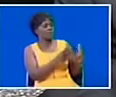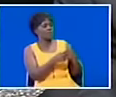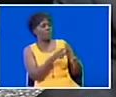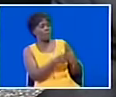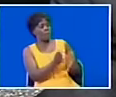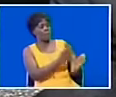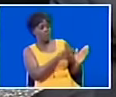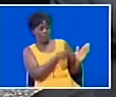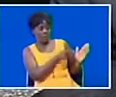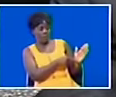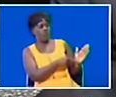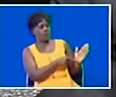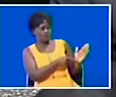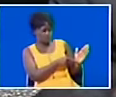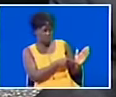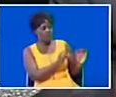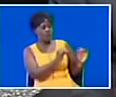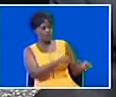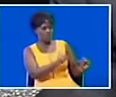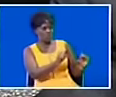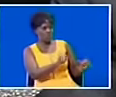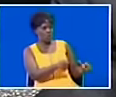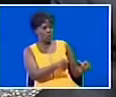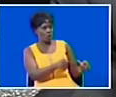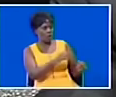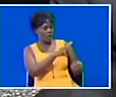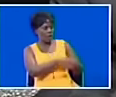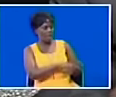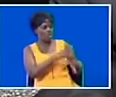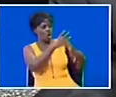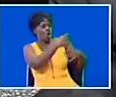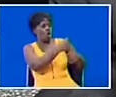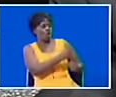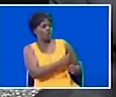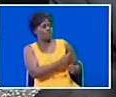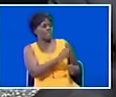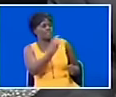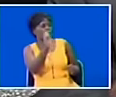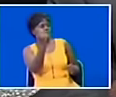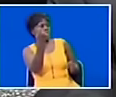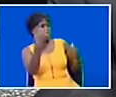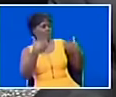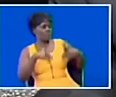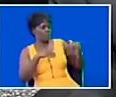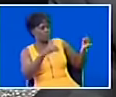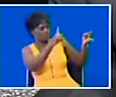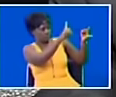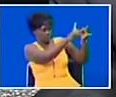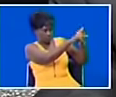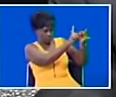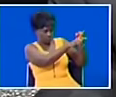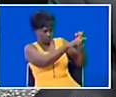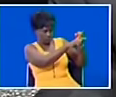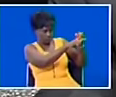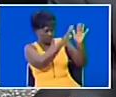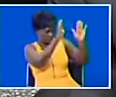plan that we shall be able to gain the confidence of the Kenyan people on how to deal with it. The second issue, which is